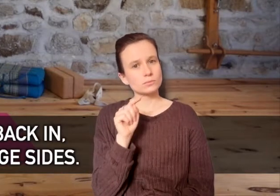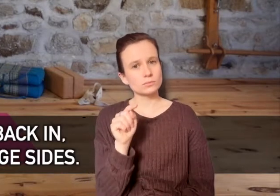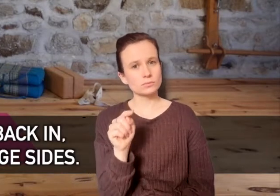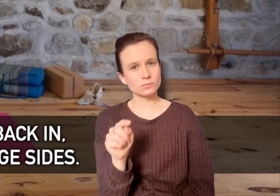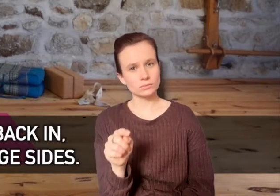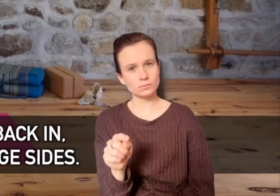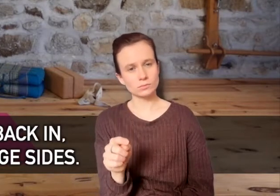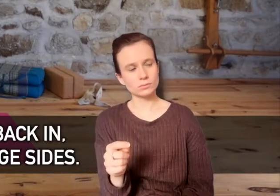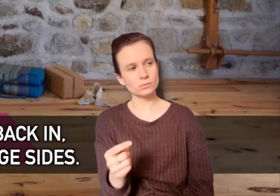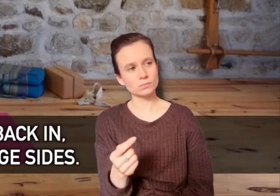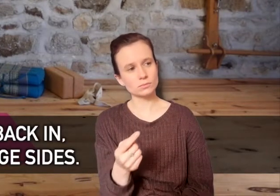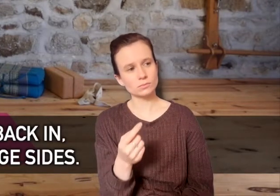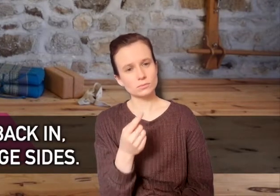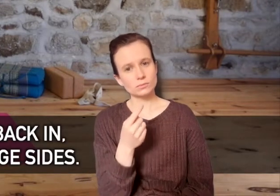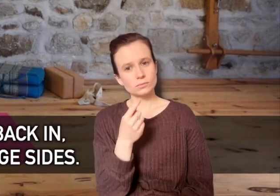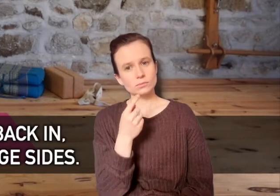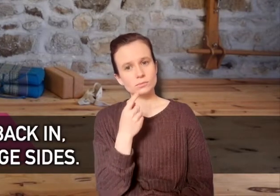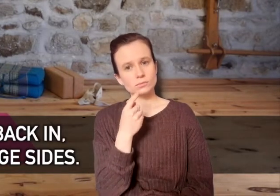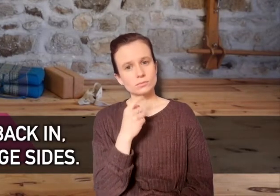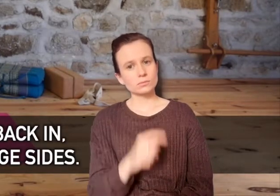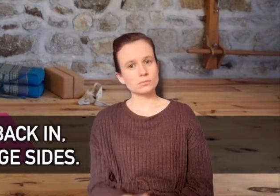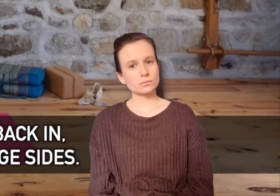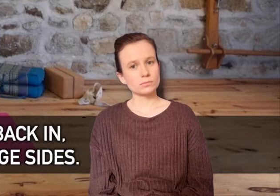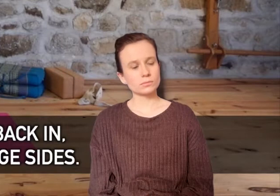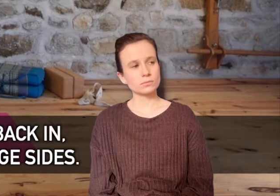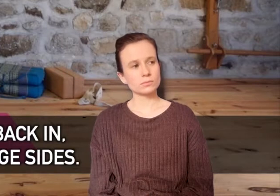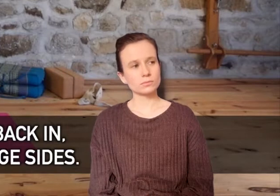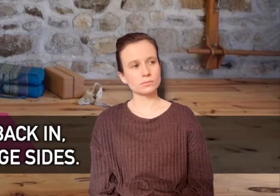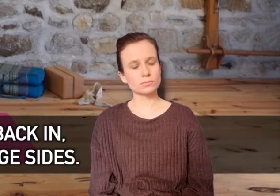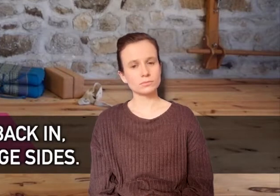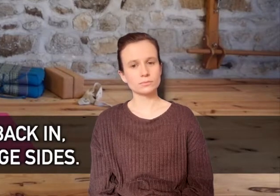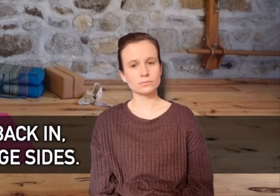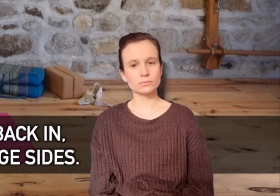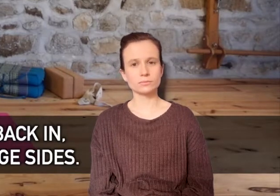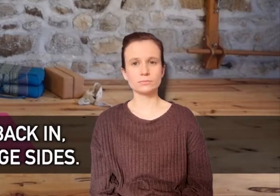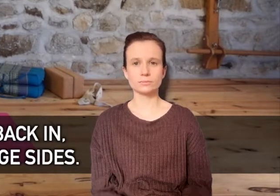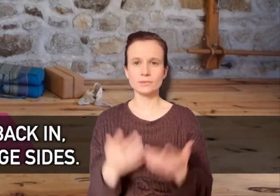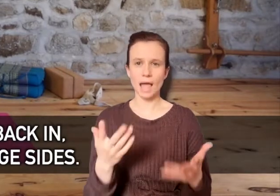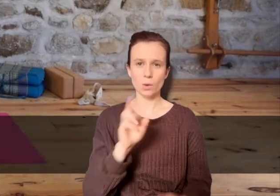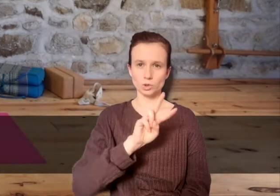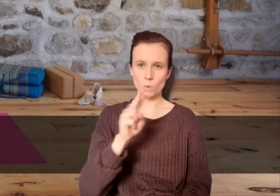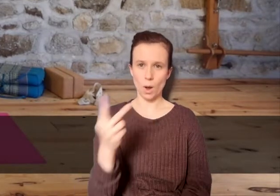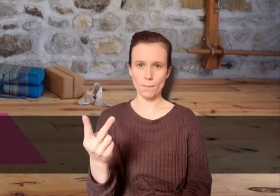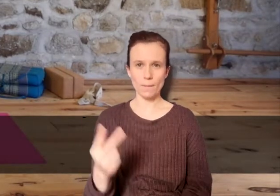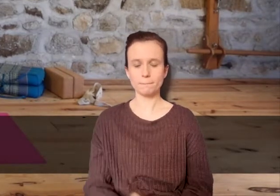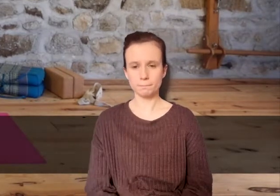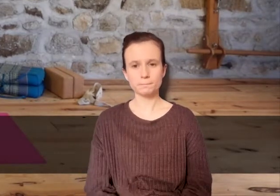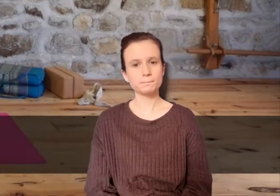We're going to then bend that knee back in, place the foot on the floor, and change sides. So